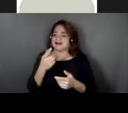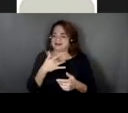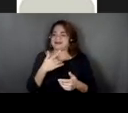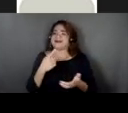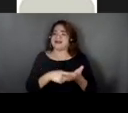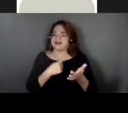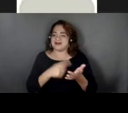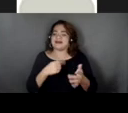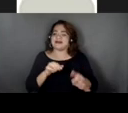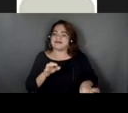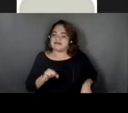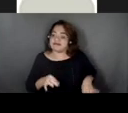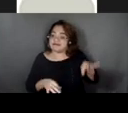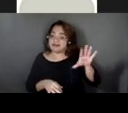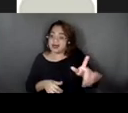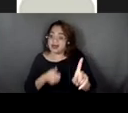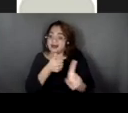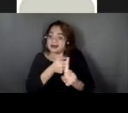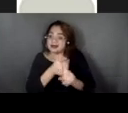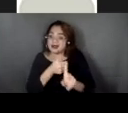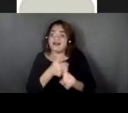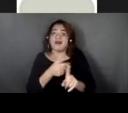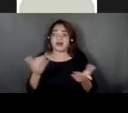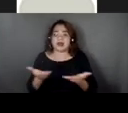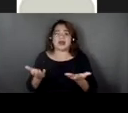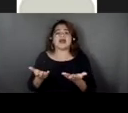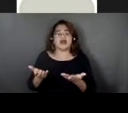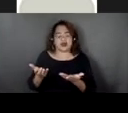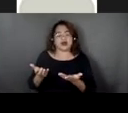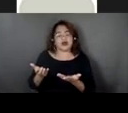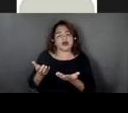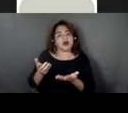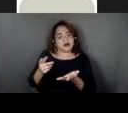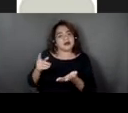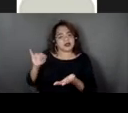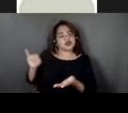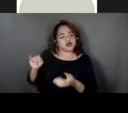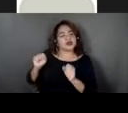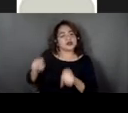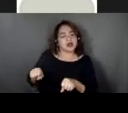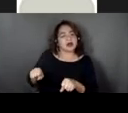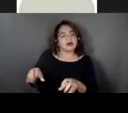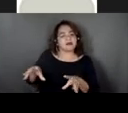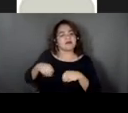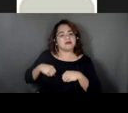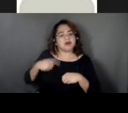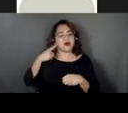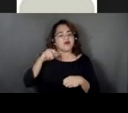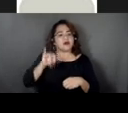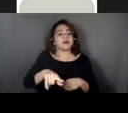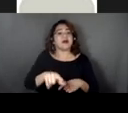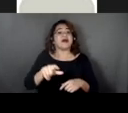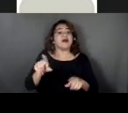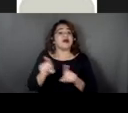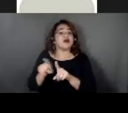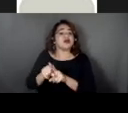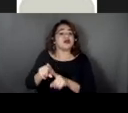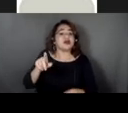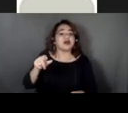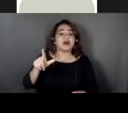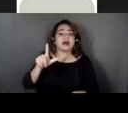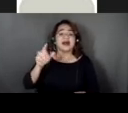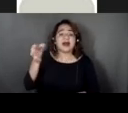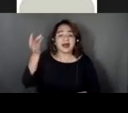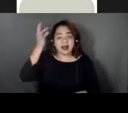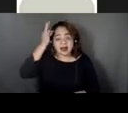out of pocket for. Our dermatology department can do laser hair removal. And again, we've had some luck with getting insurance to cover